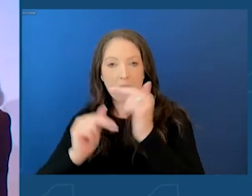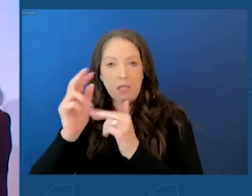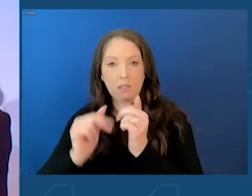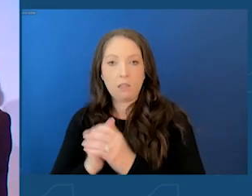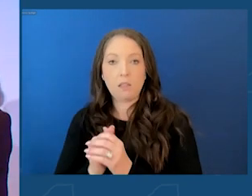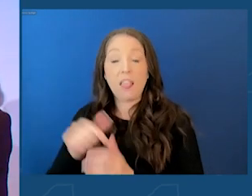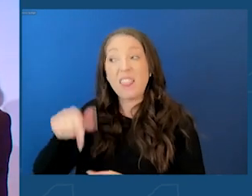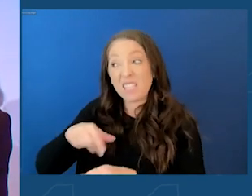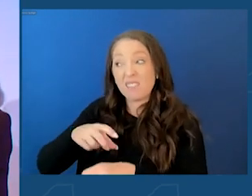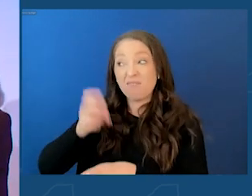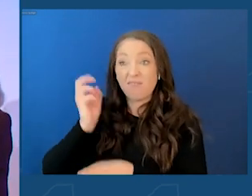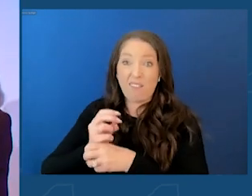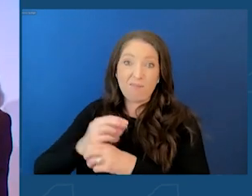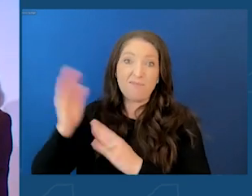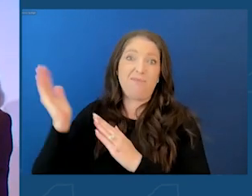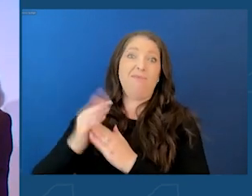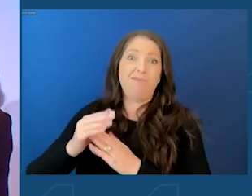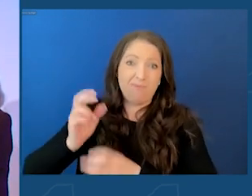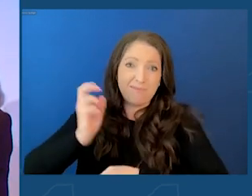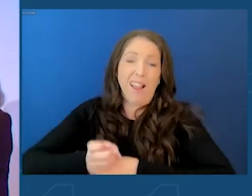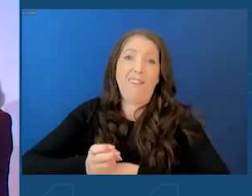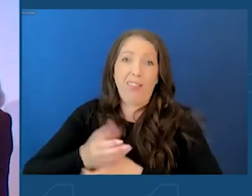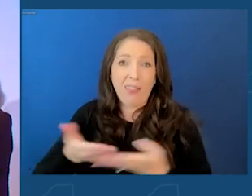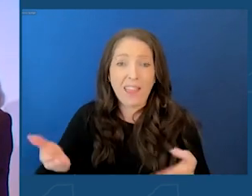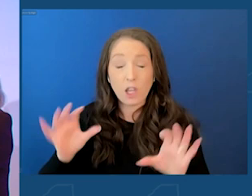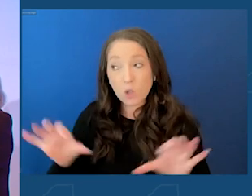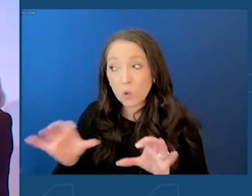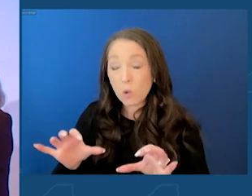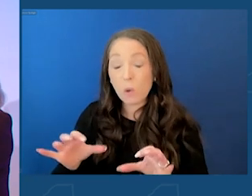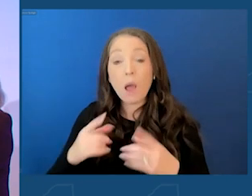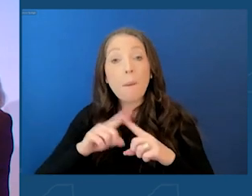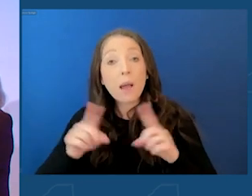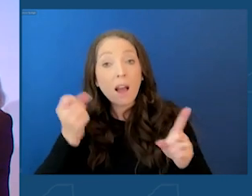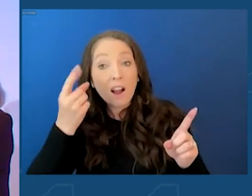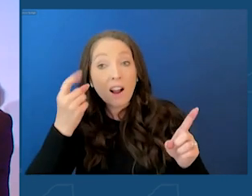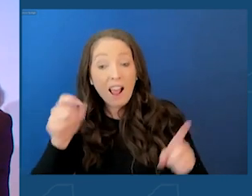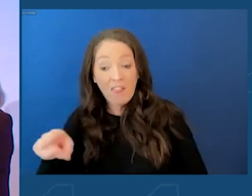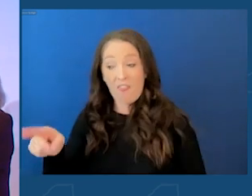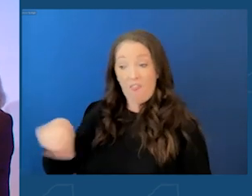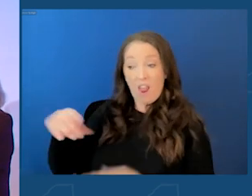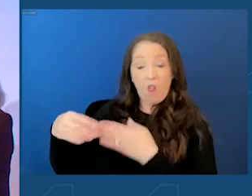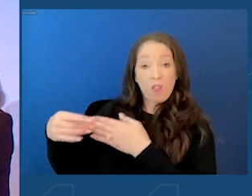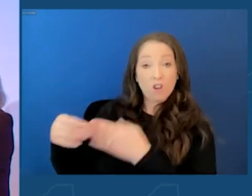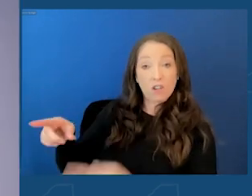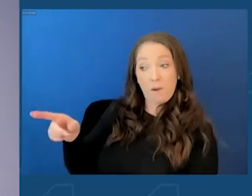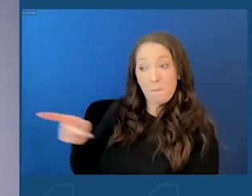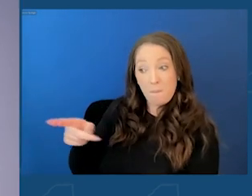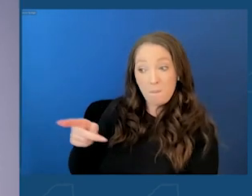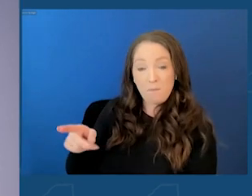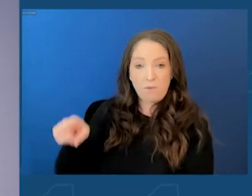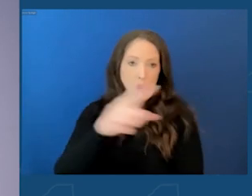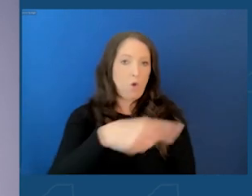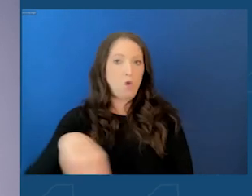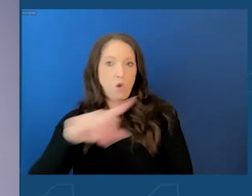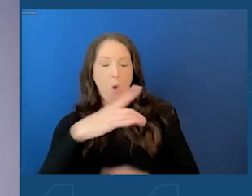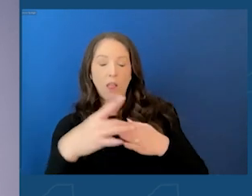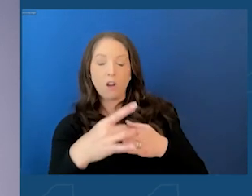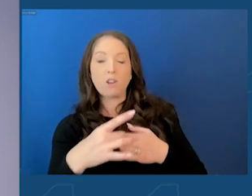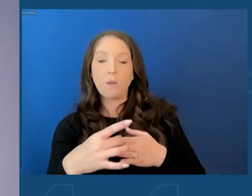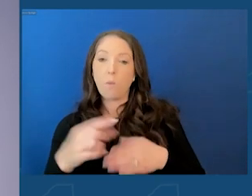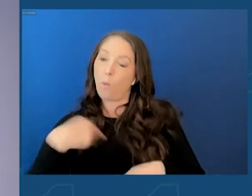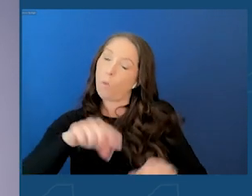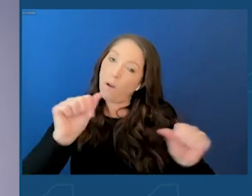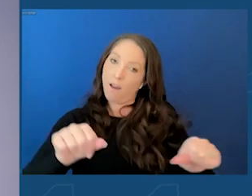thanks to these folks' leadership, this is the thing we are doing, thanks to your leadership. Here's